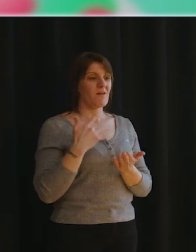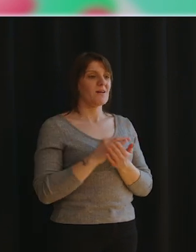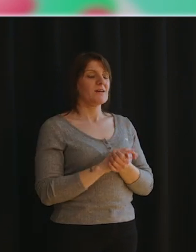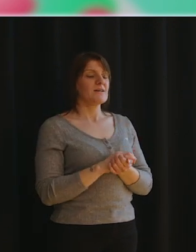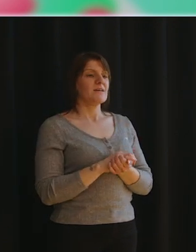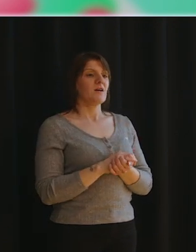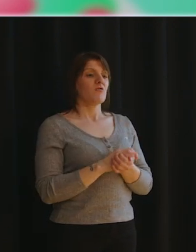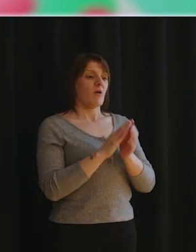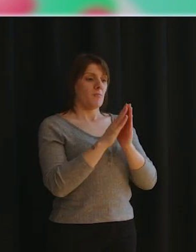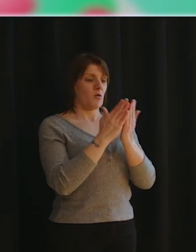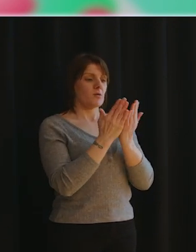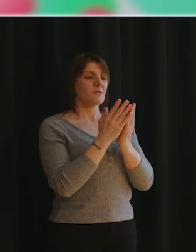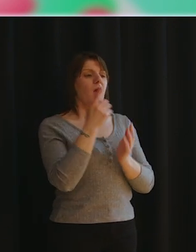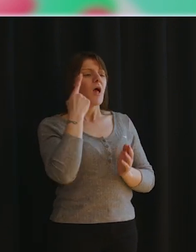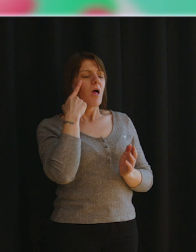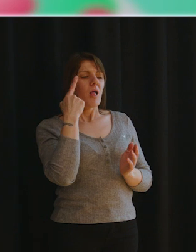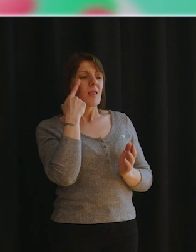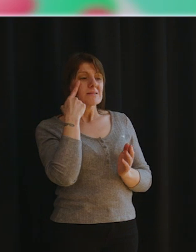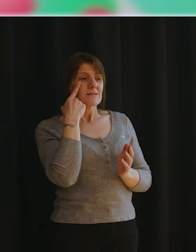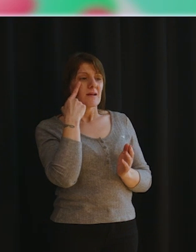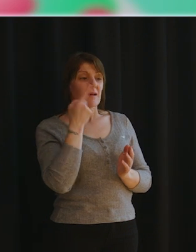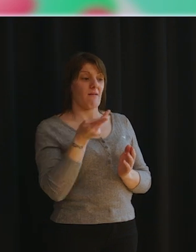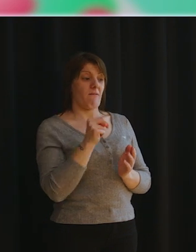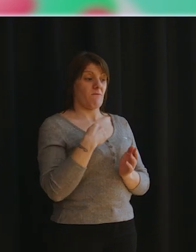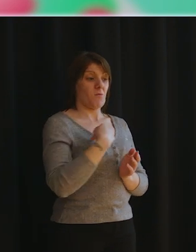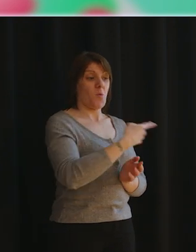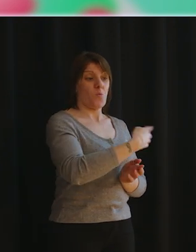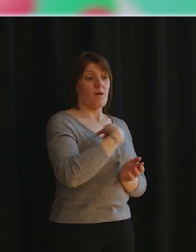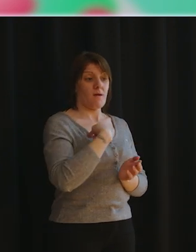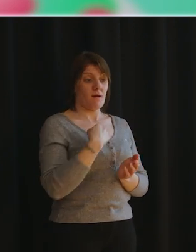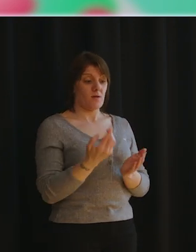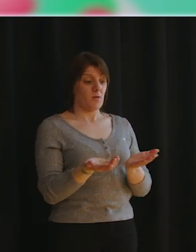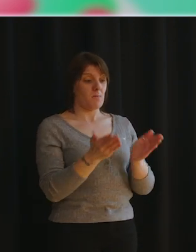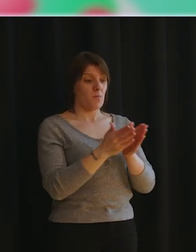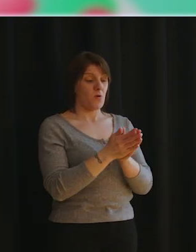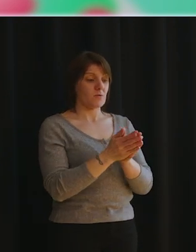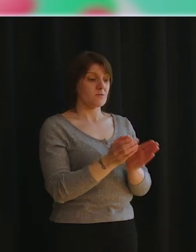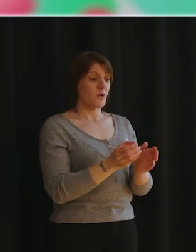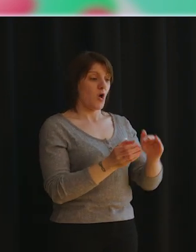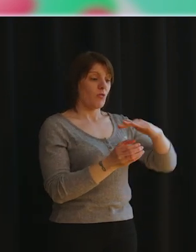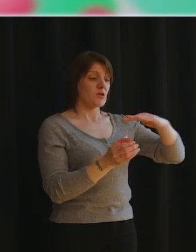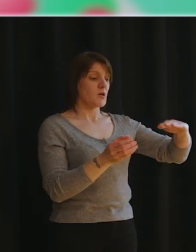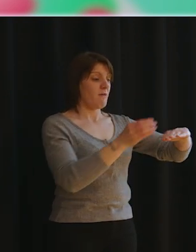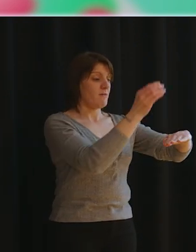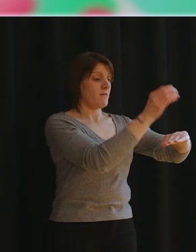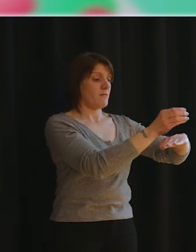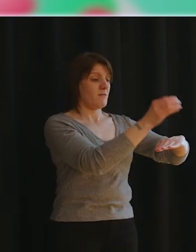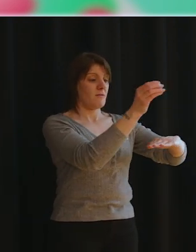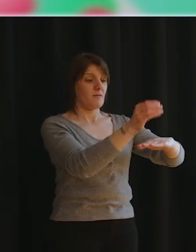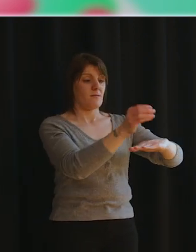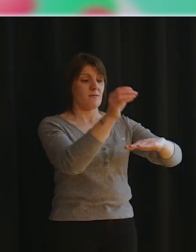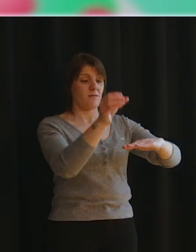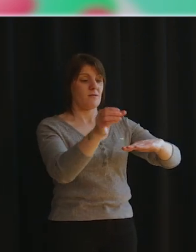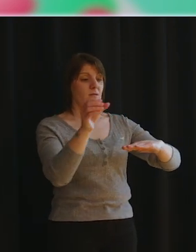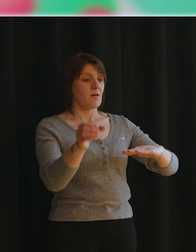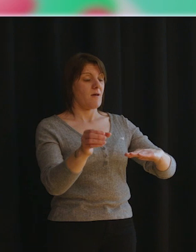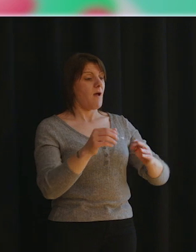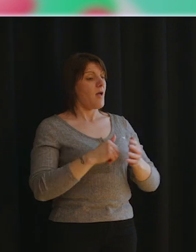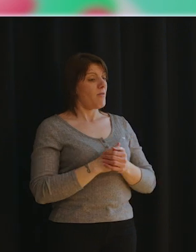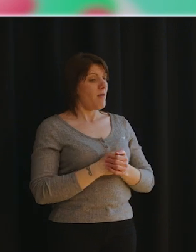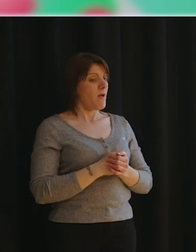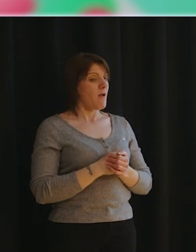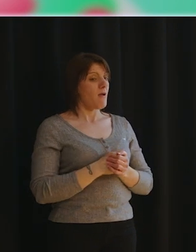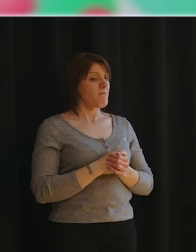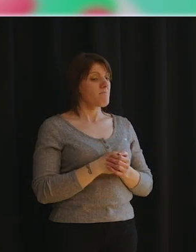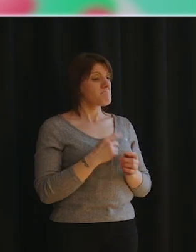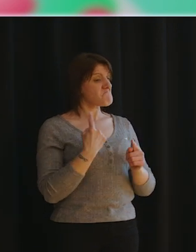Let's see if we can put the books back on the shelf, Keir. We pick up the books, I start putting them back on. A few moments later,